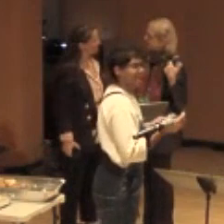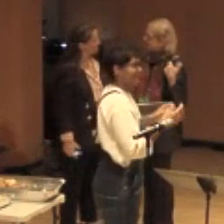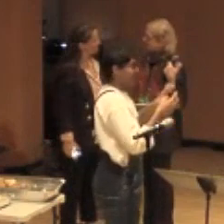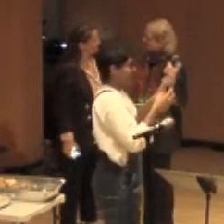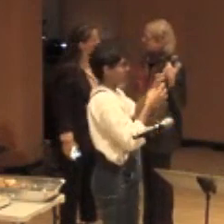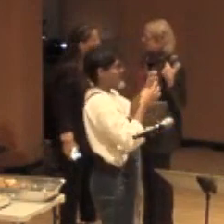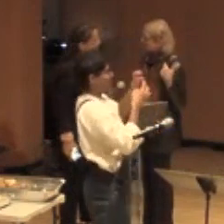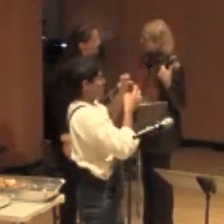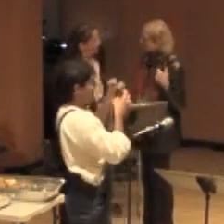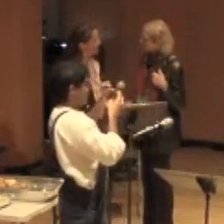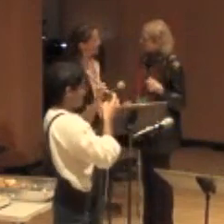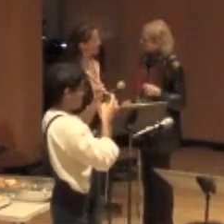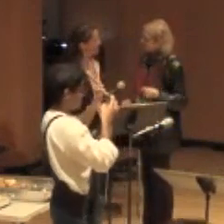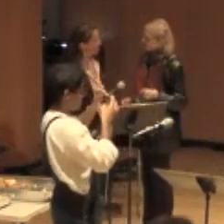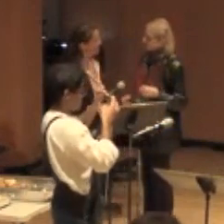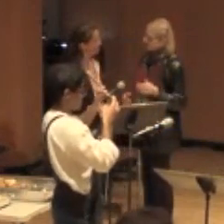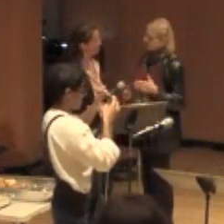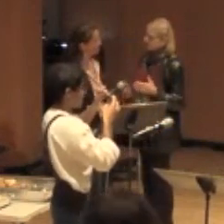name come on